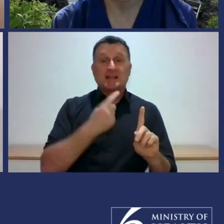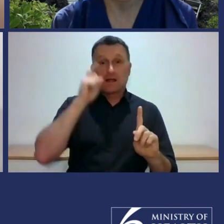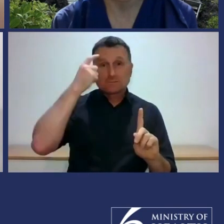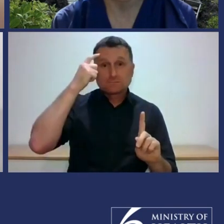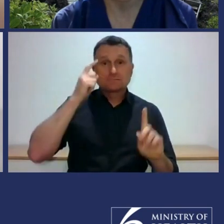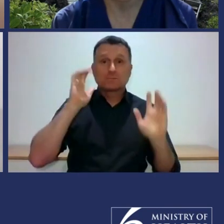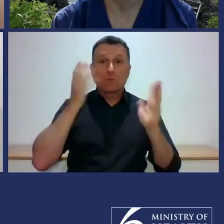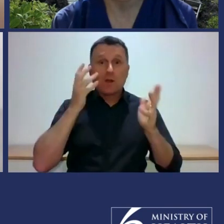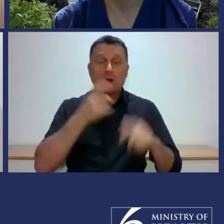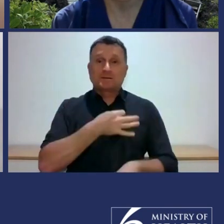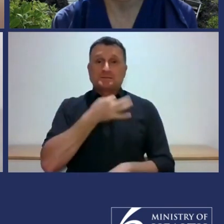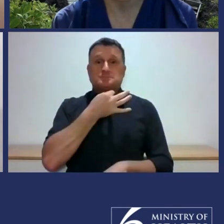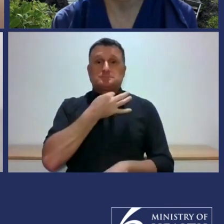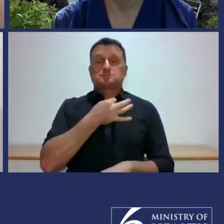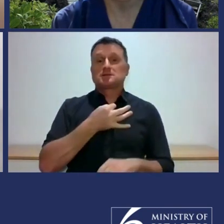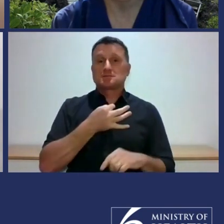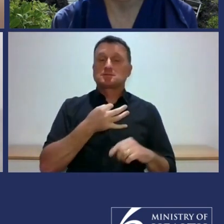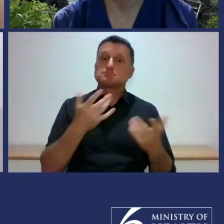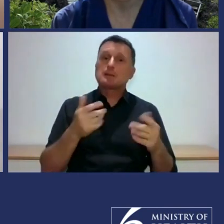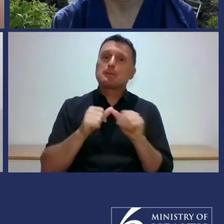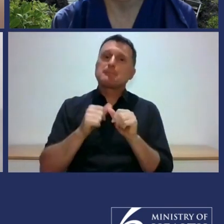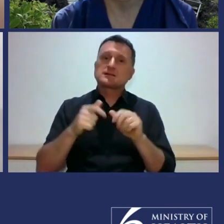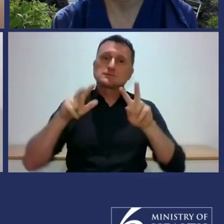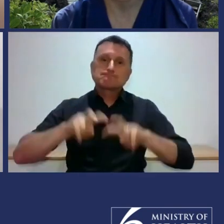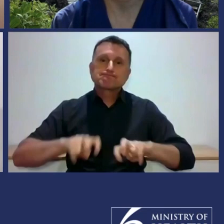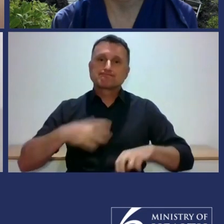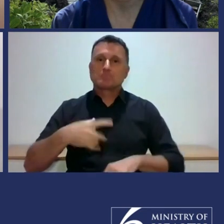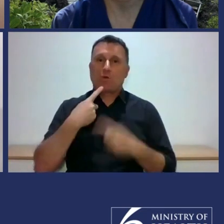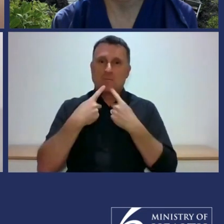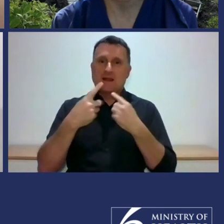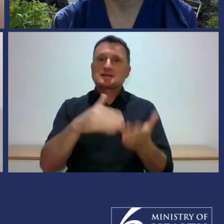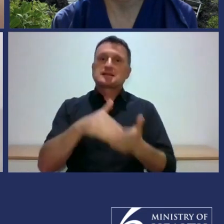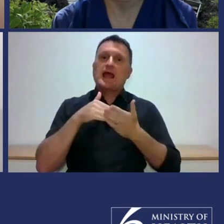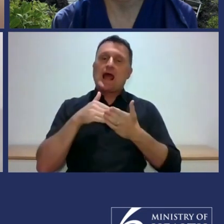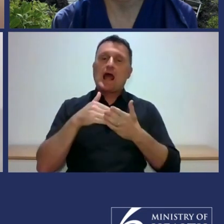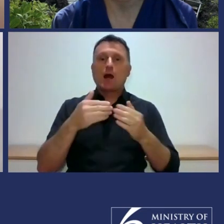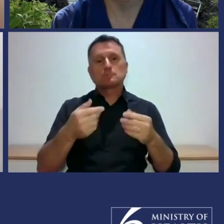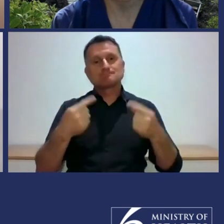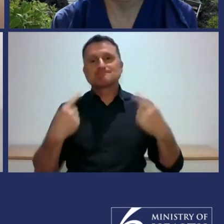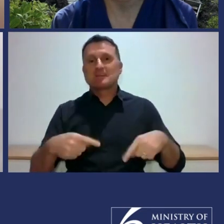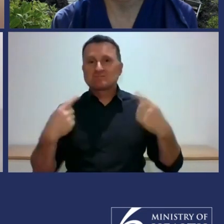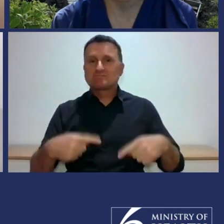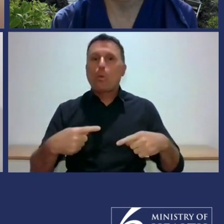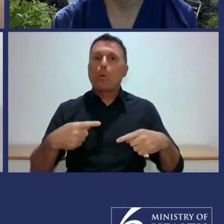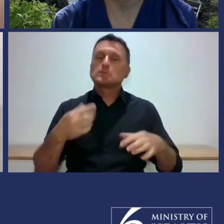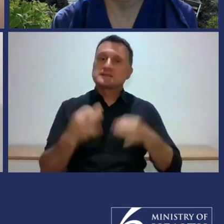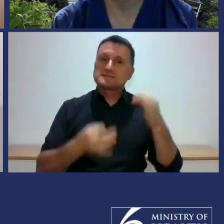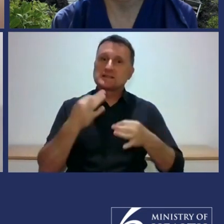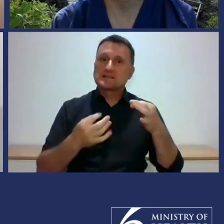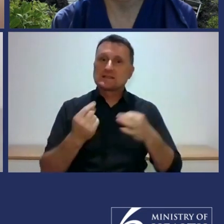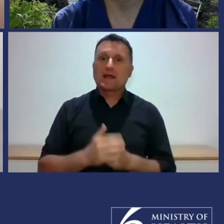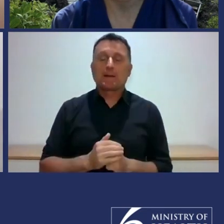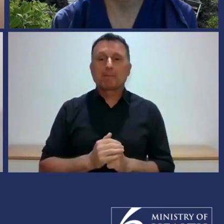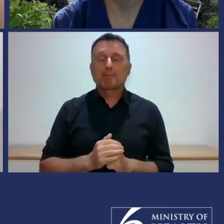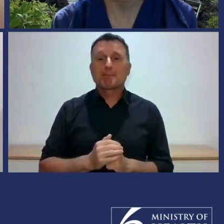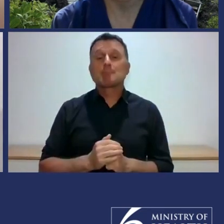some more information. Yeah. Yeah. Okay. Amazing. Hey, thank you so much to people who are sending through questions on